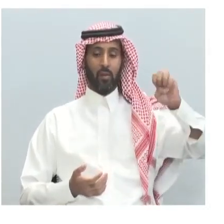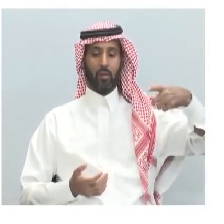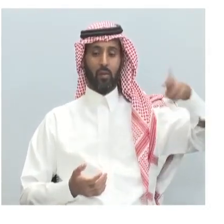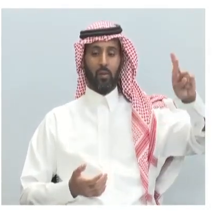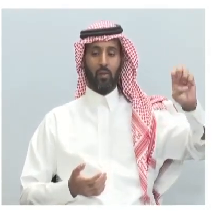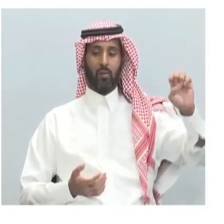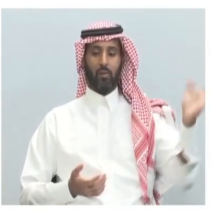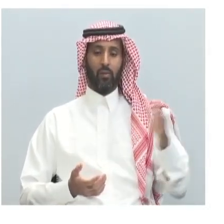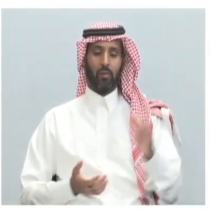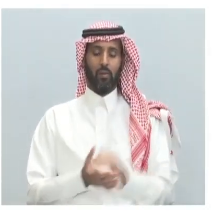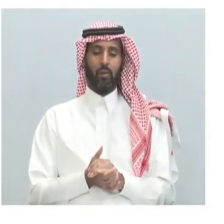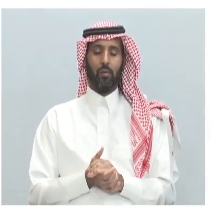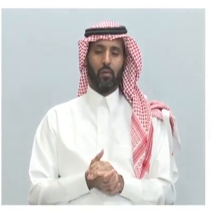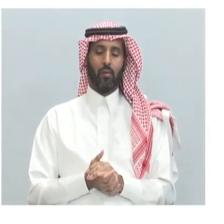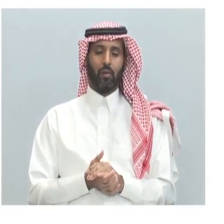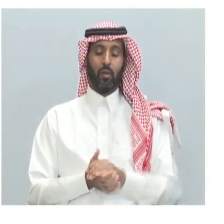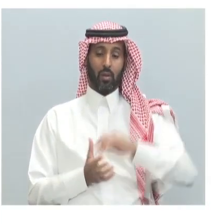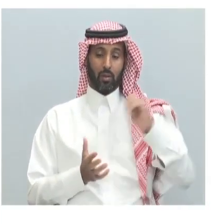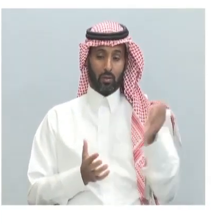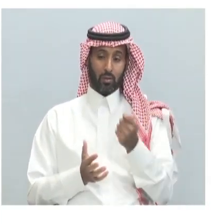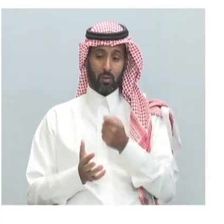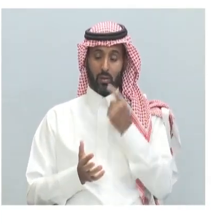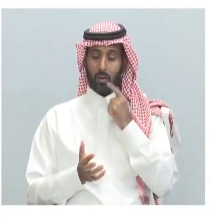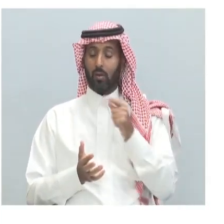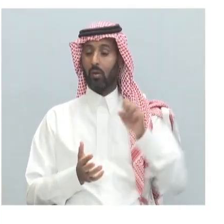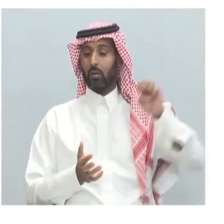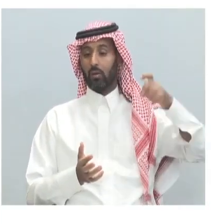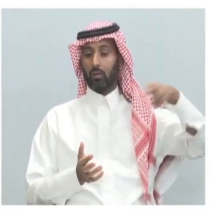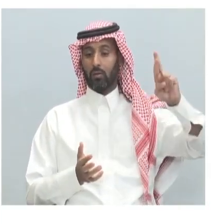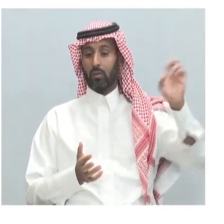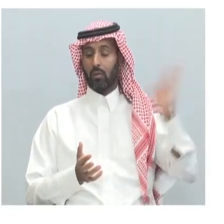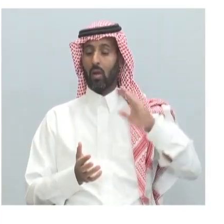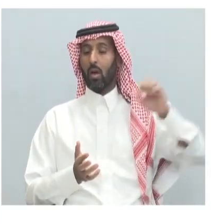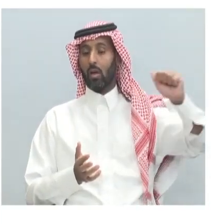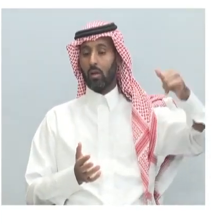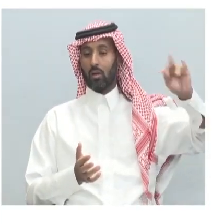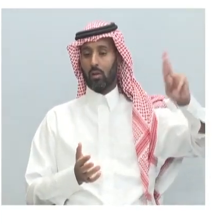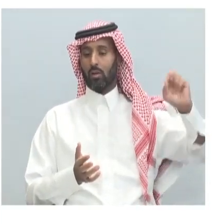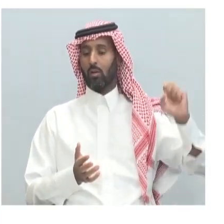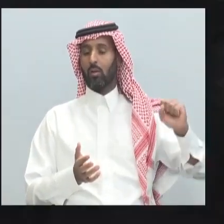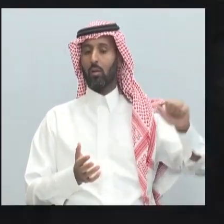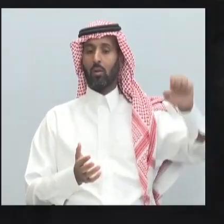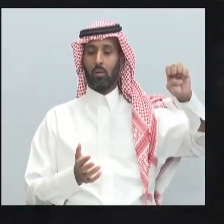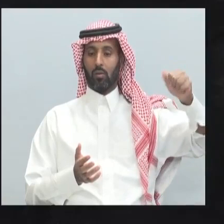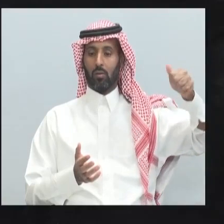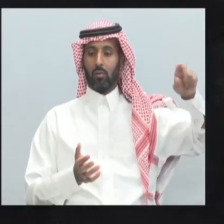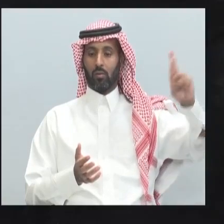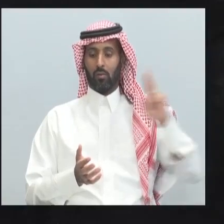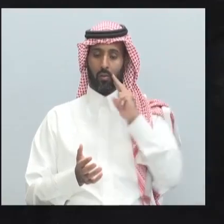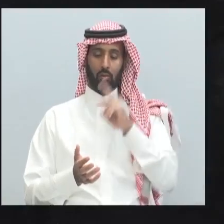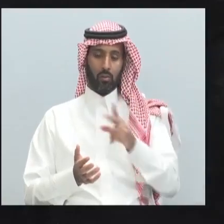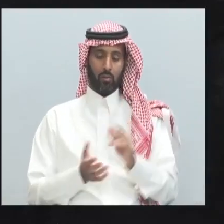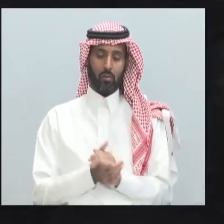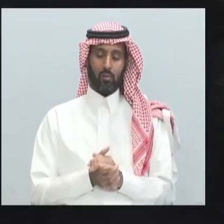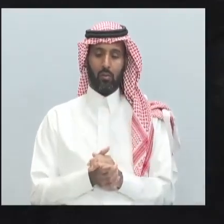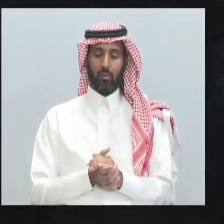now, number three, write air, or air. Okay? But each one is different